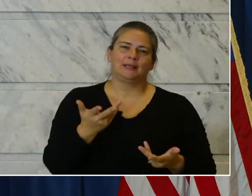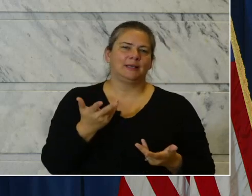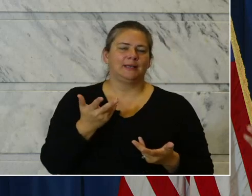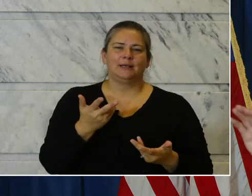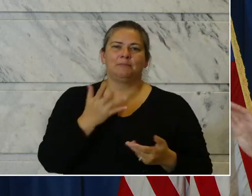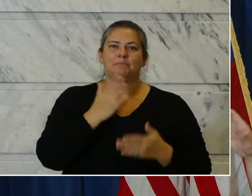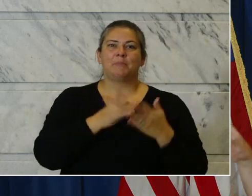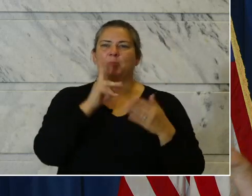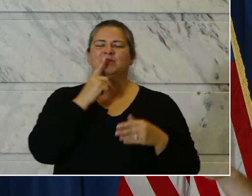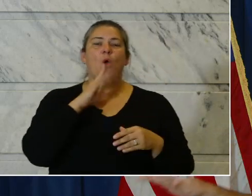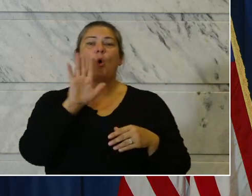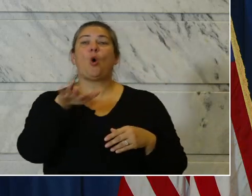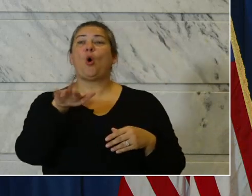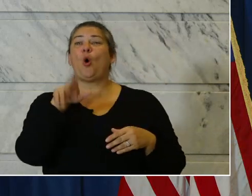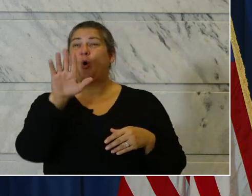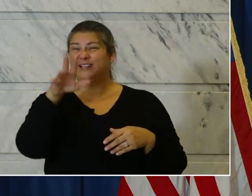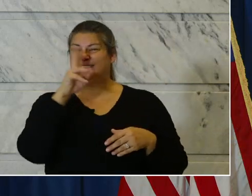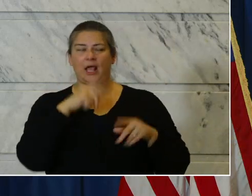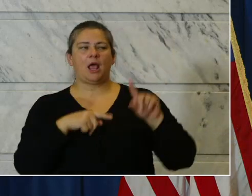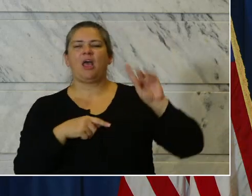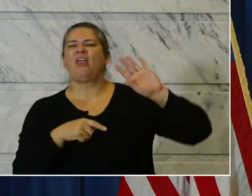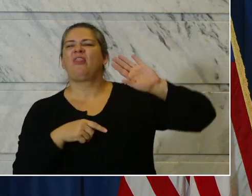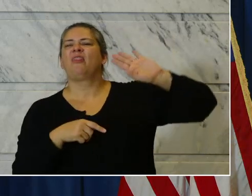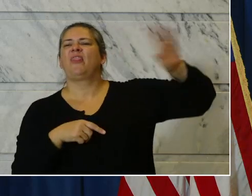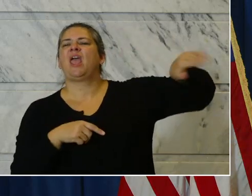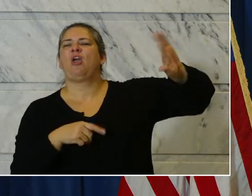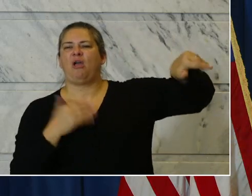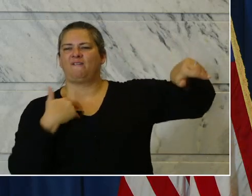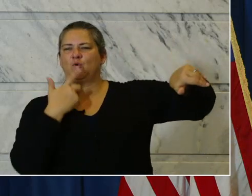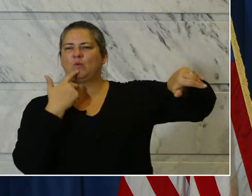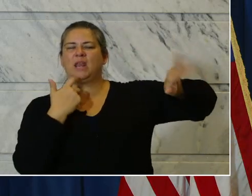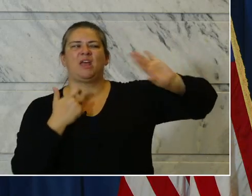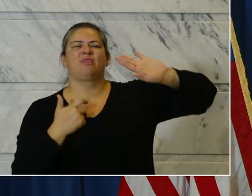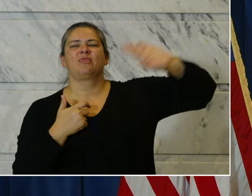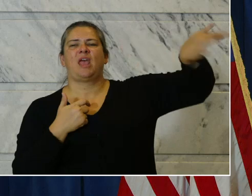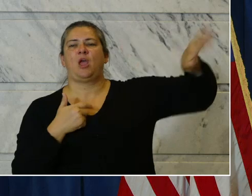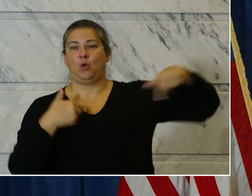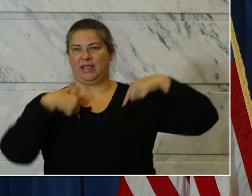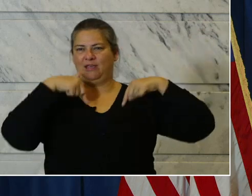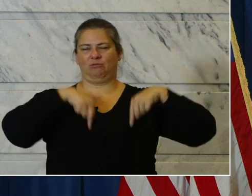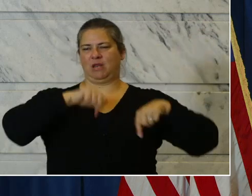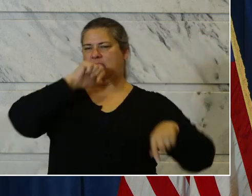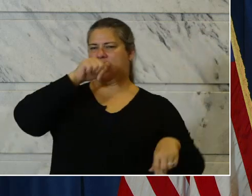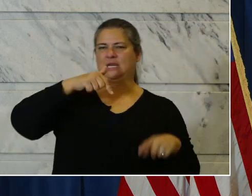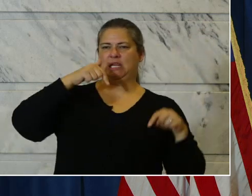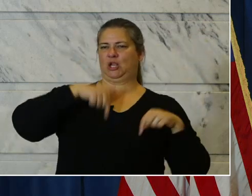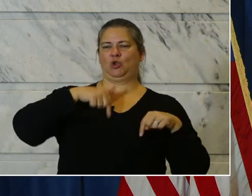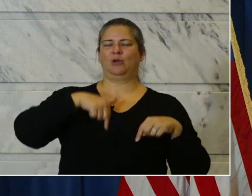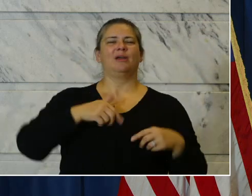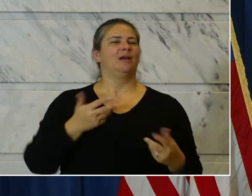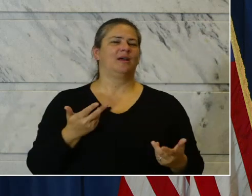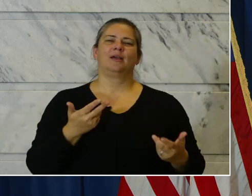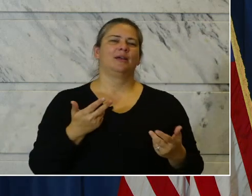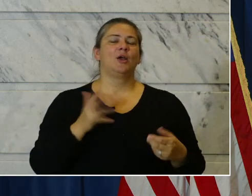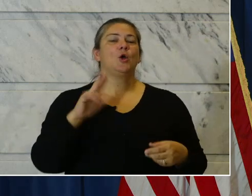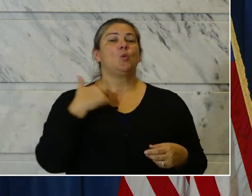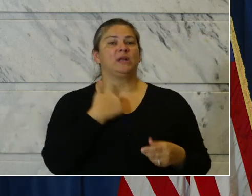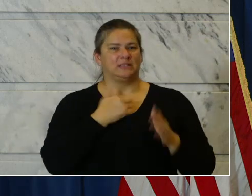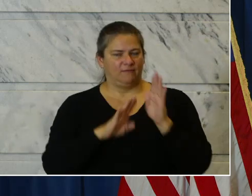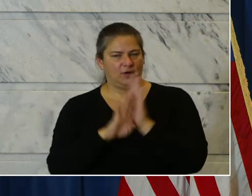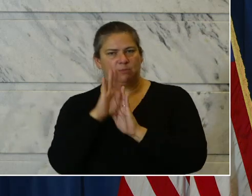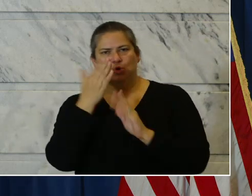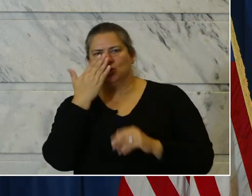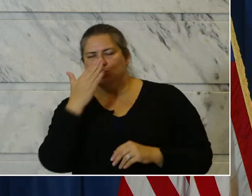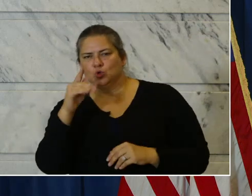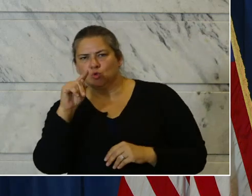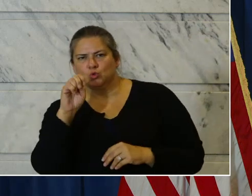left side of town or on the right side of town. We've developed a good tool. We've developed multiple streams of